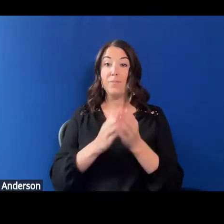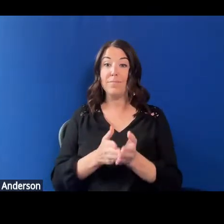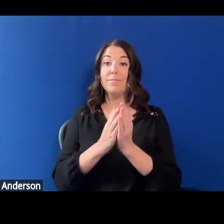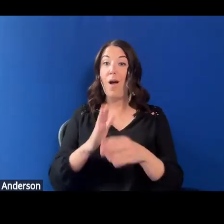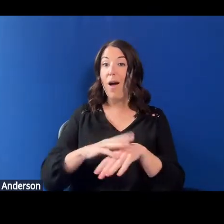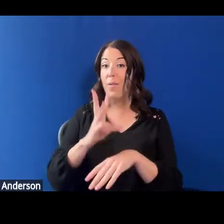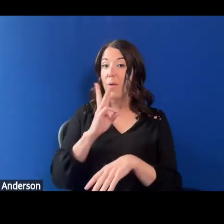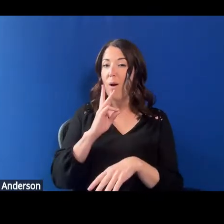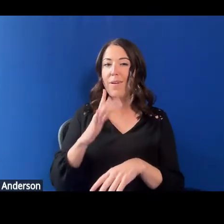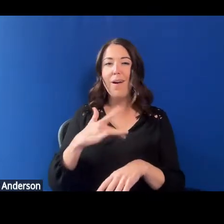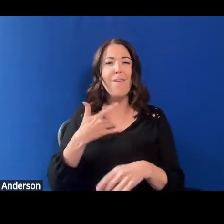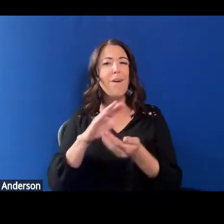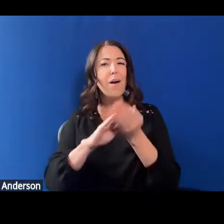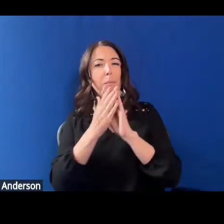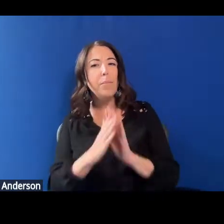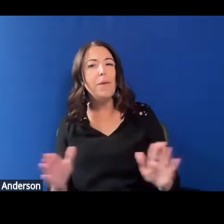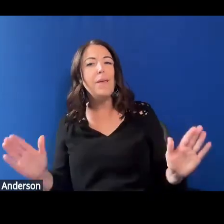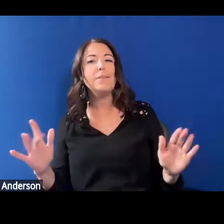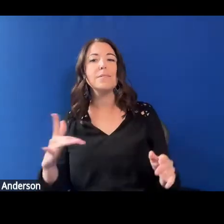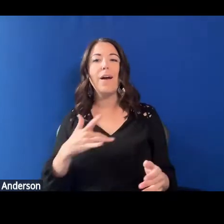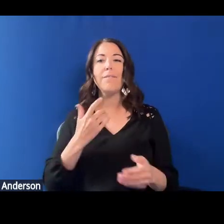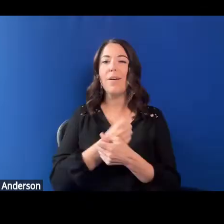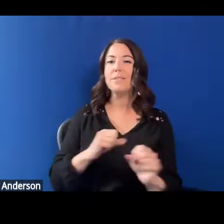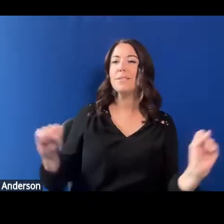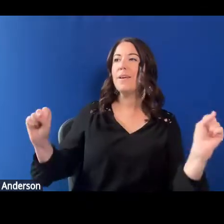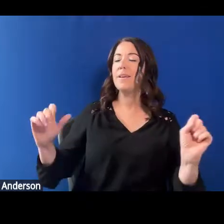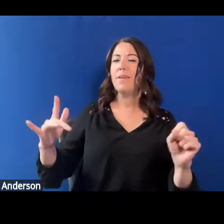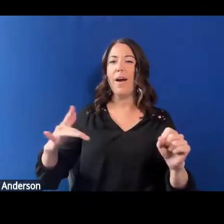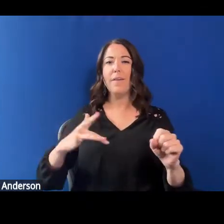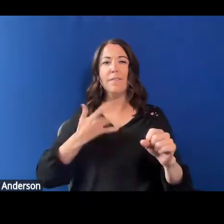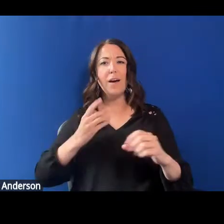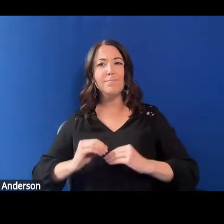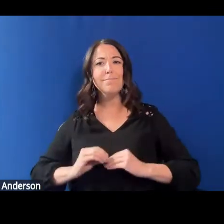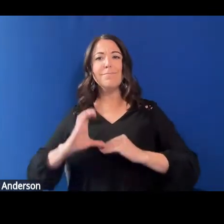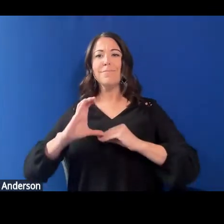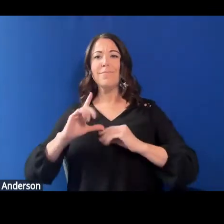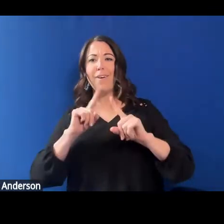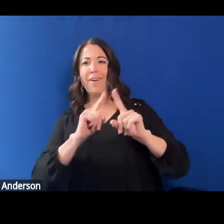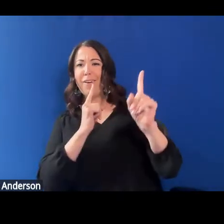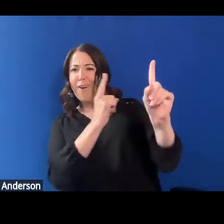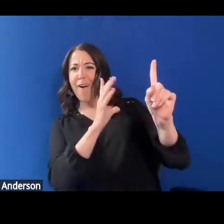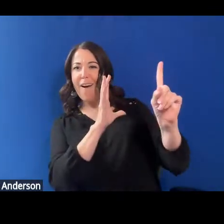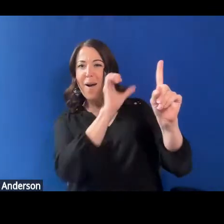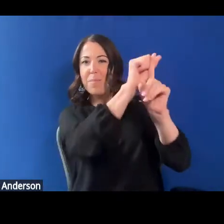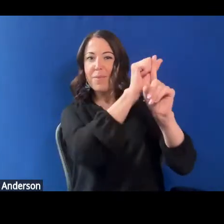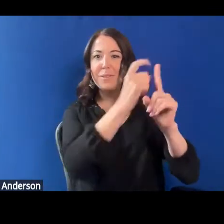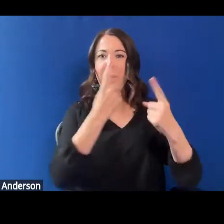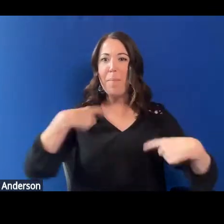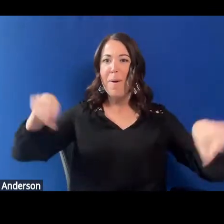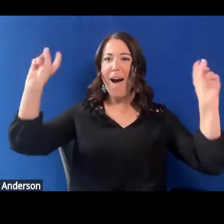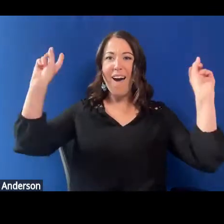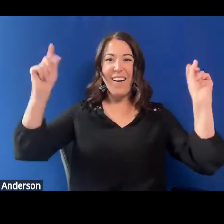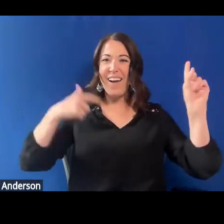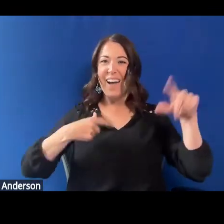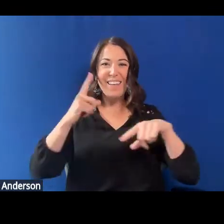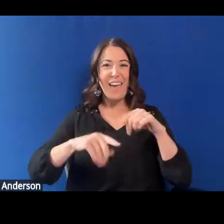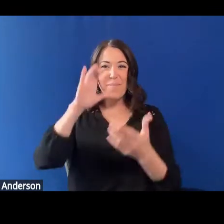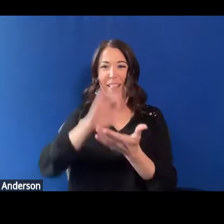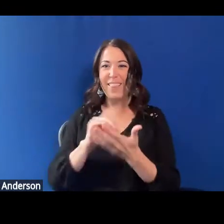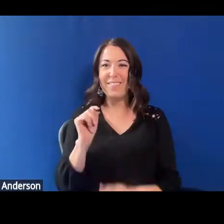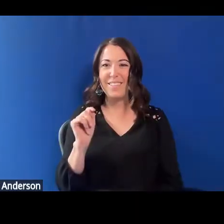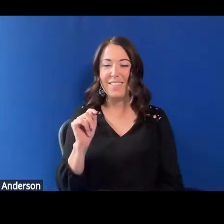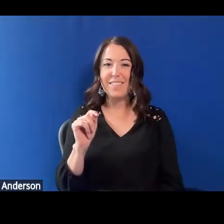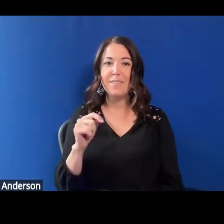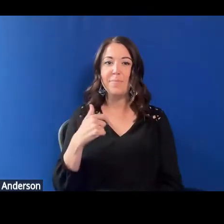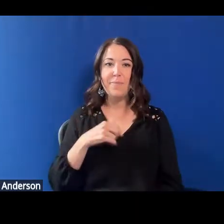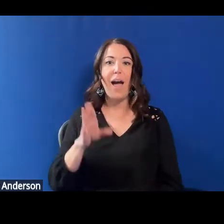and peaceful. The sense of accomplishment was crazy. I can't believe we did that. Things I will take